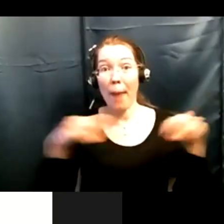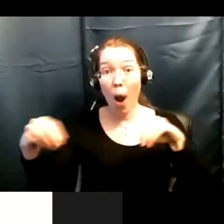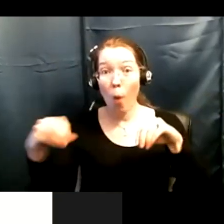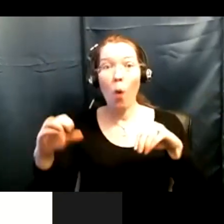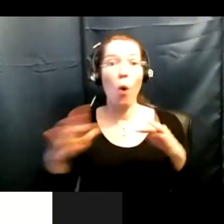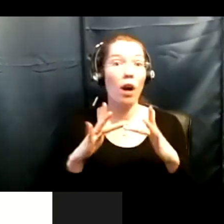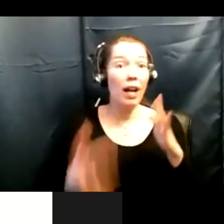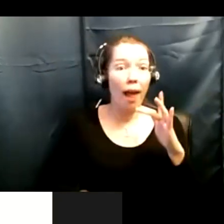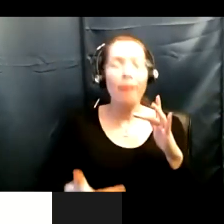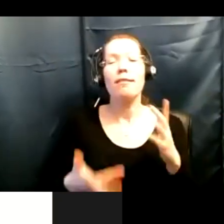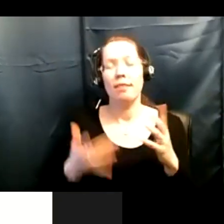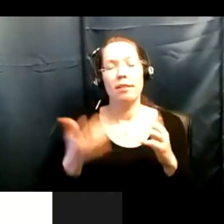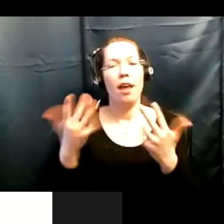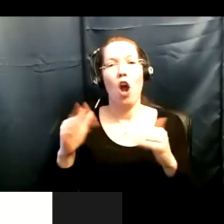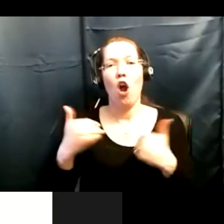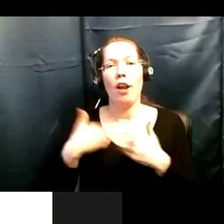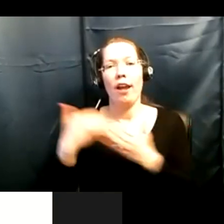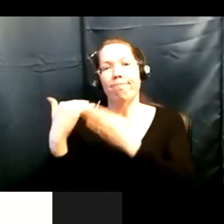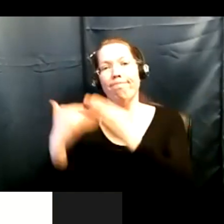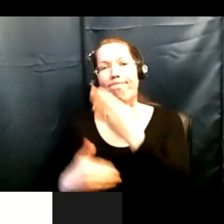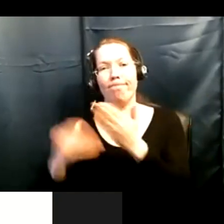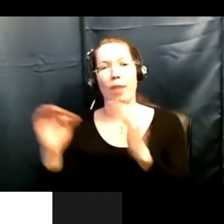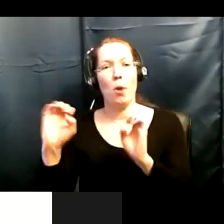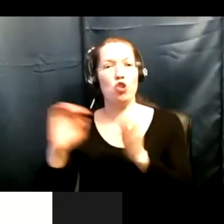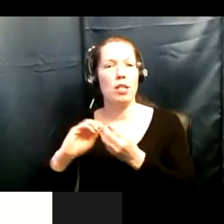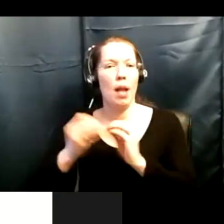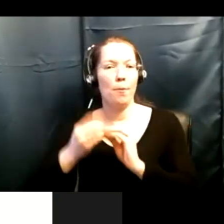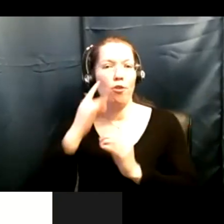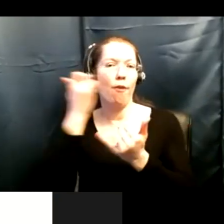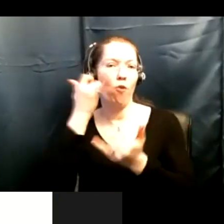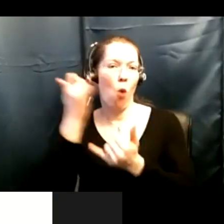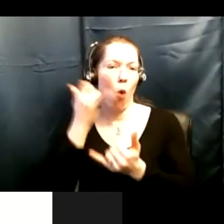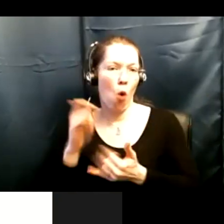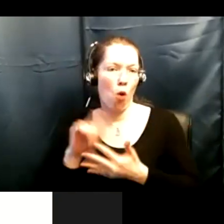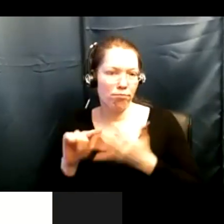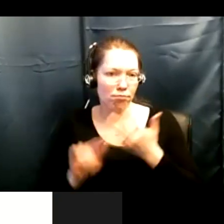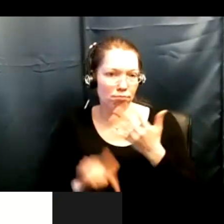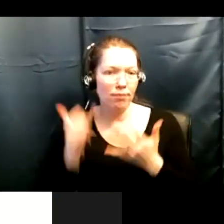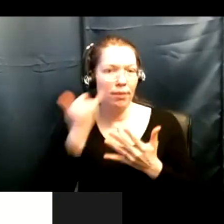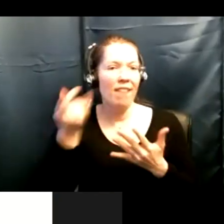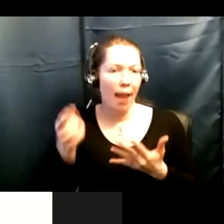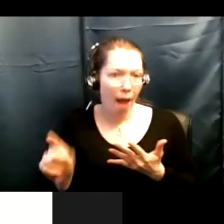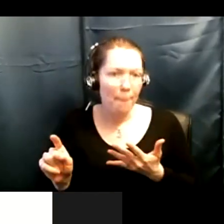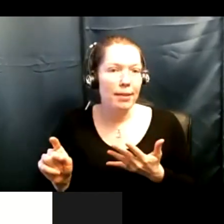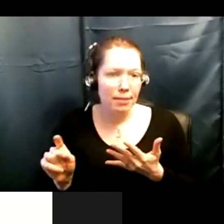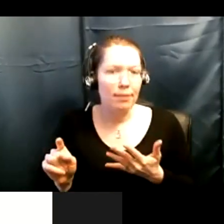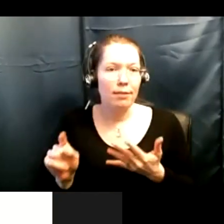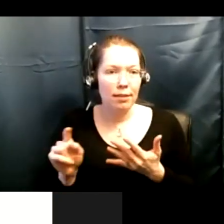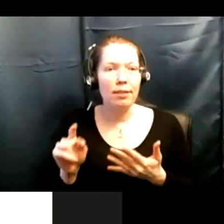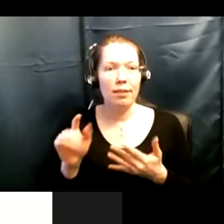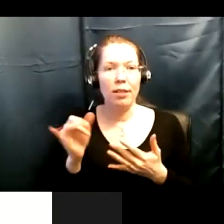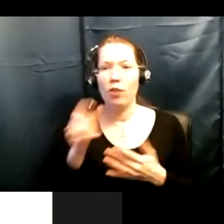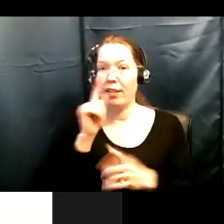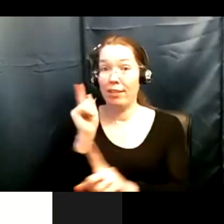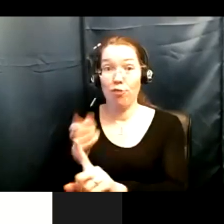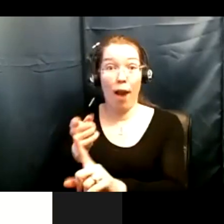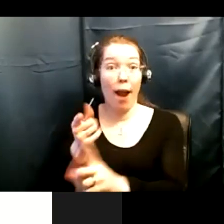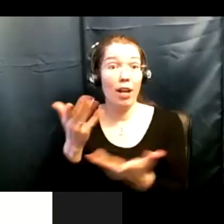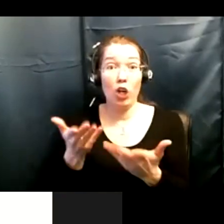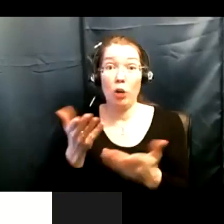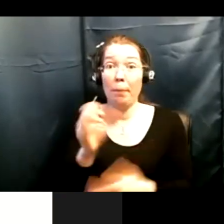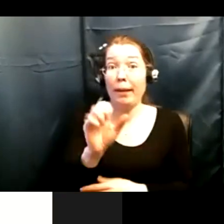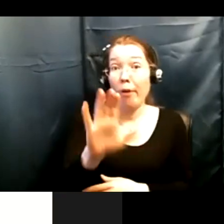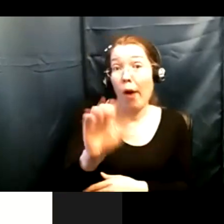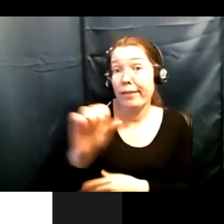there that they are going to start calling immediately when they see that happen. And Chris, dead on that. It could be the